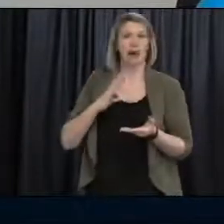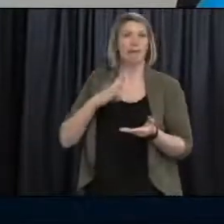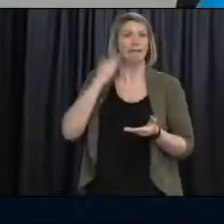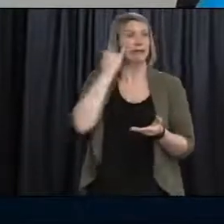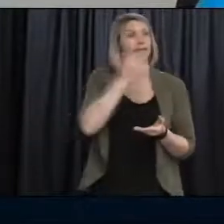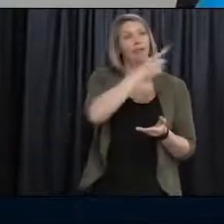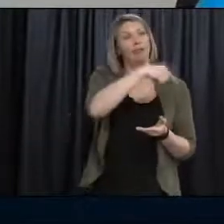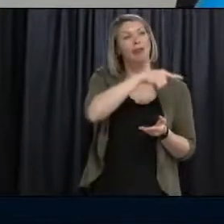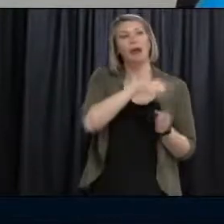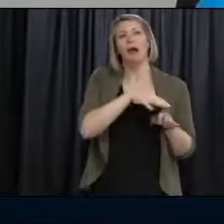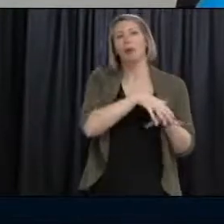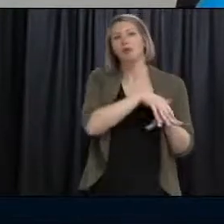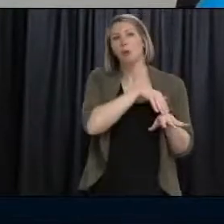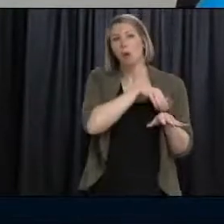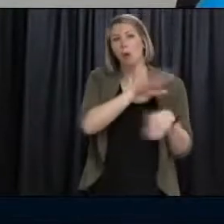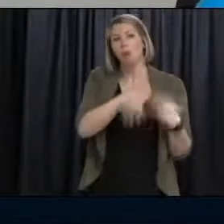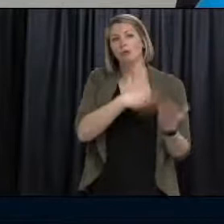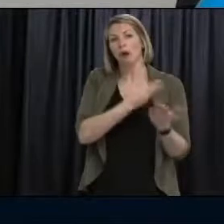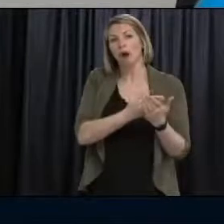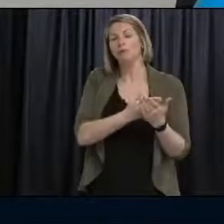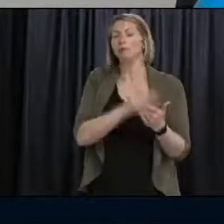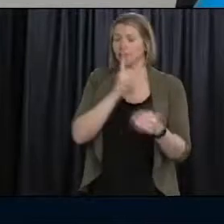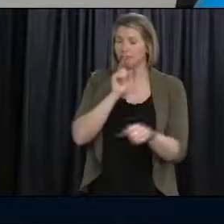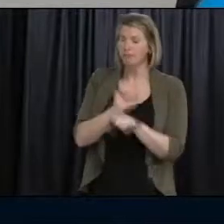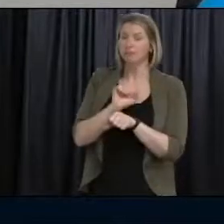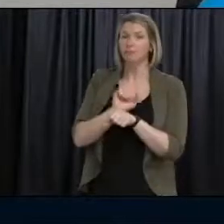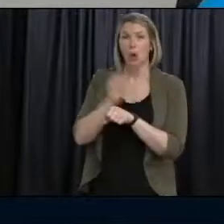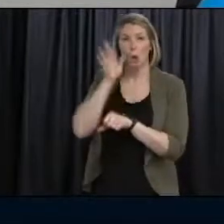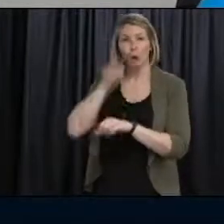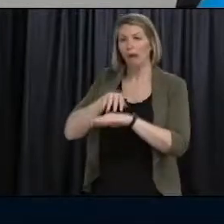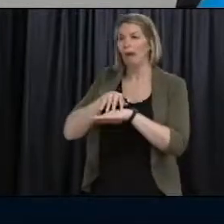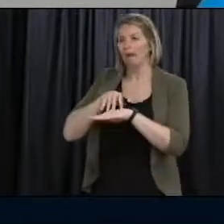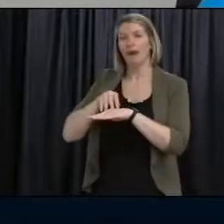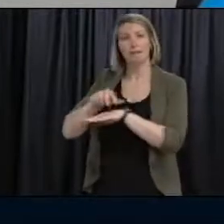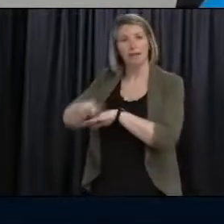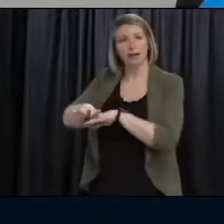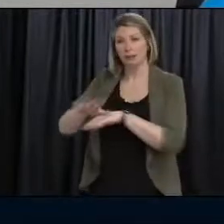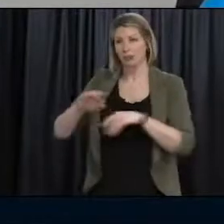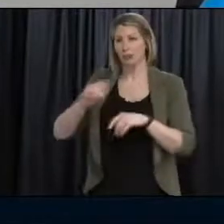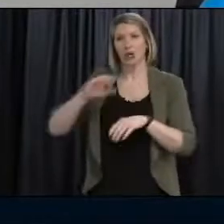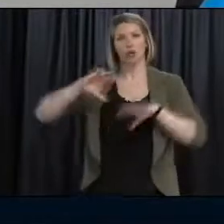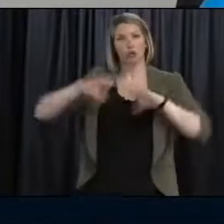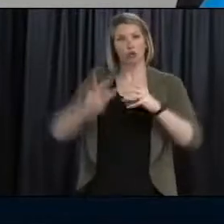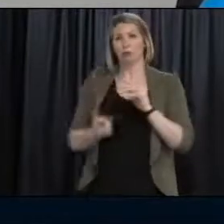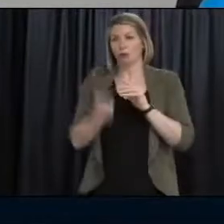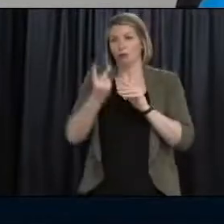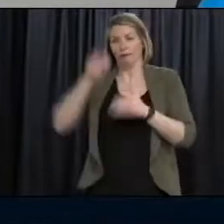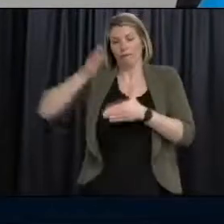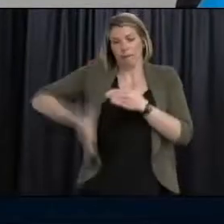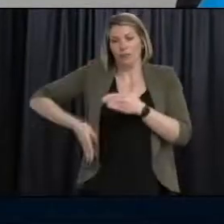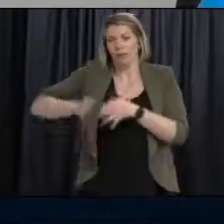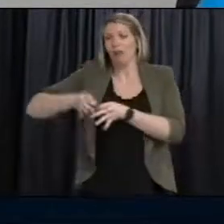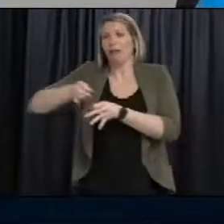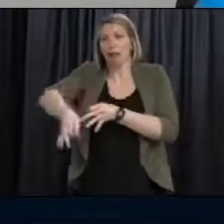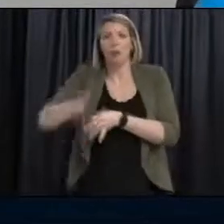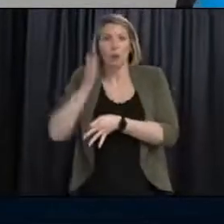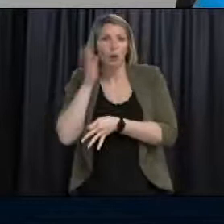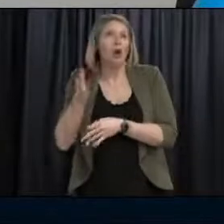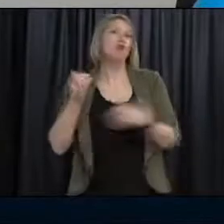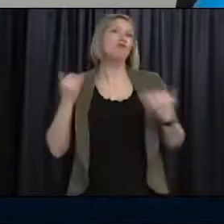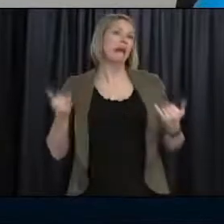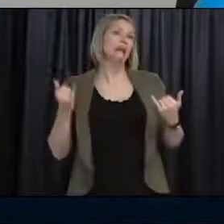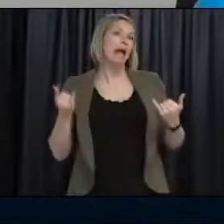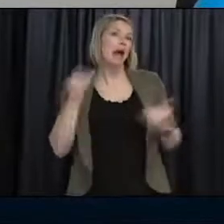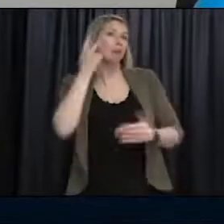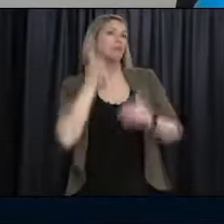our timelines for the completion of phase 2. The worst case scenario at the moment is 3 to 4 weeks.